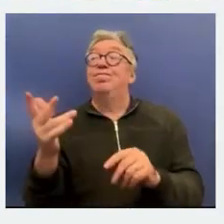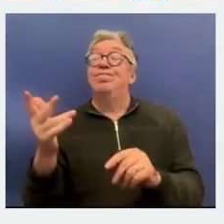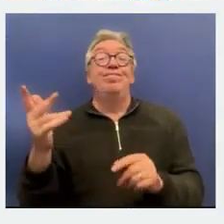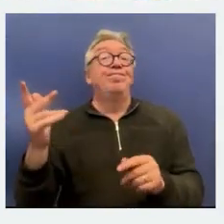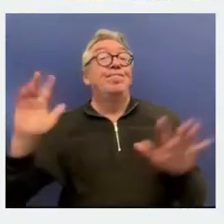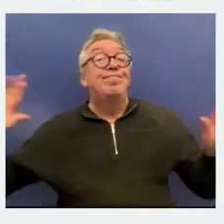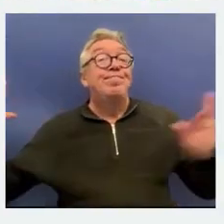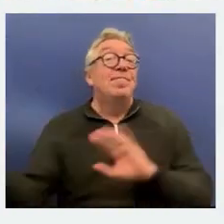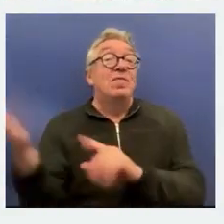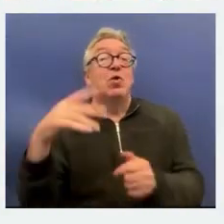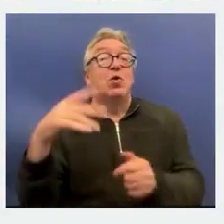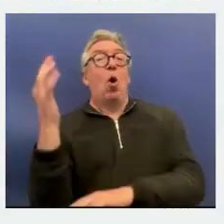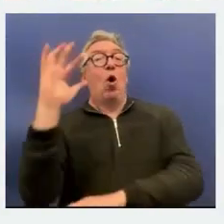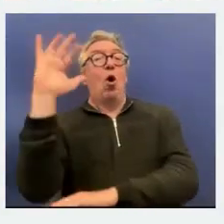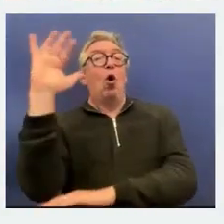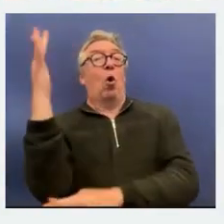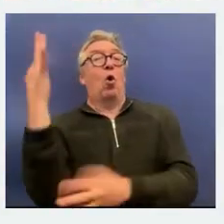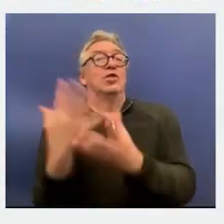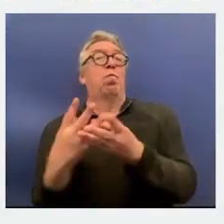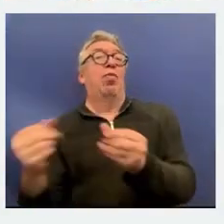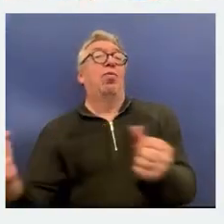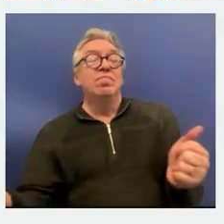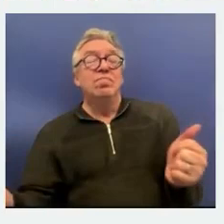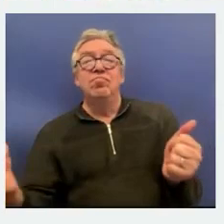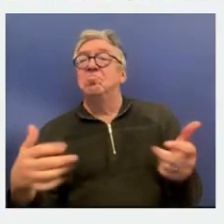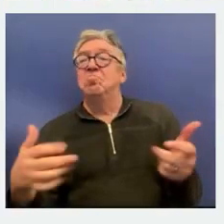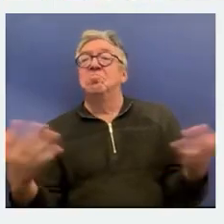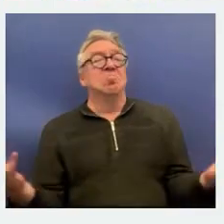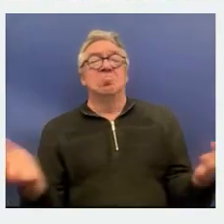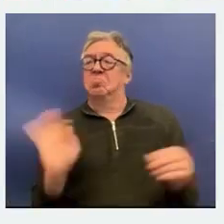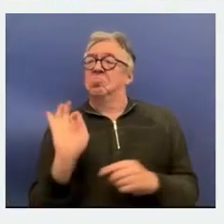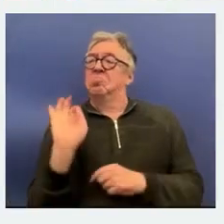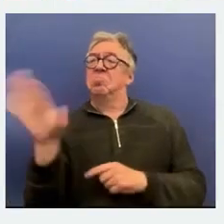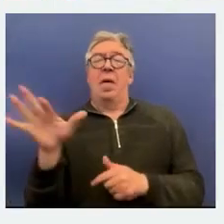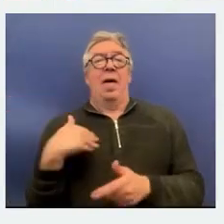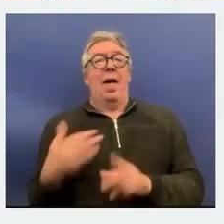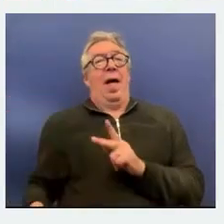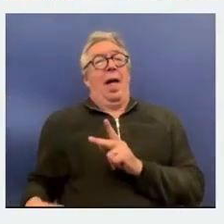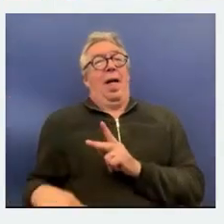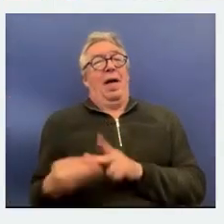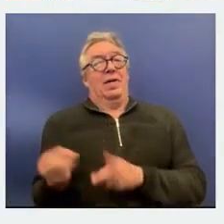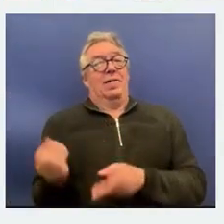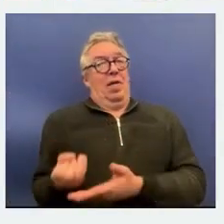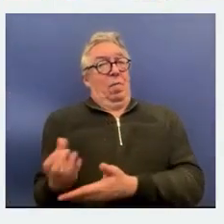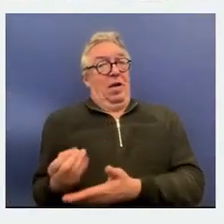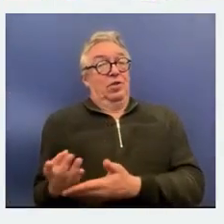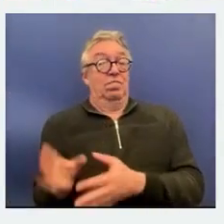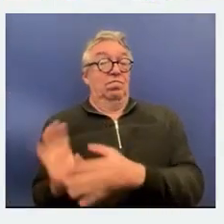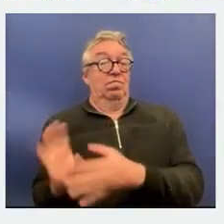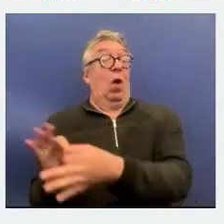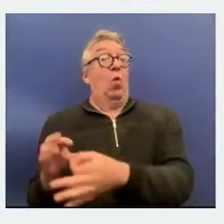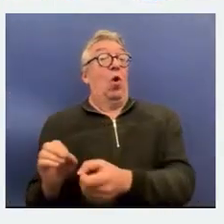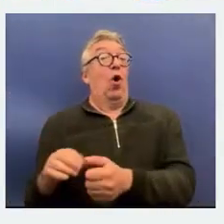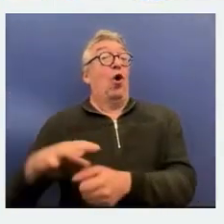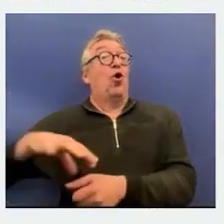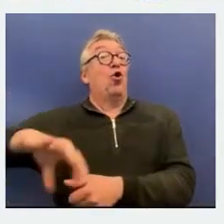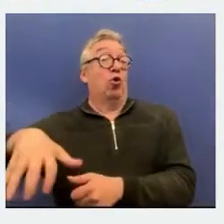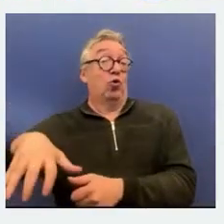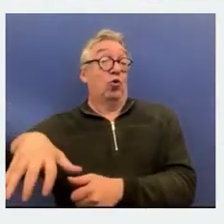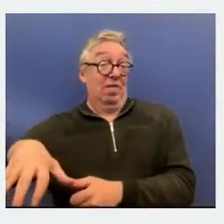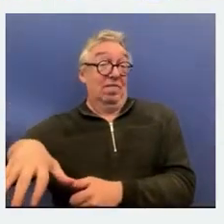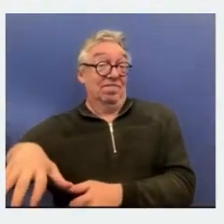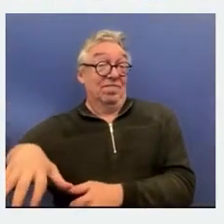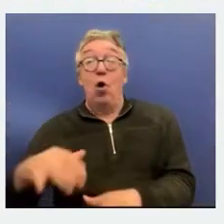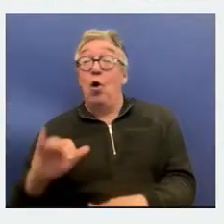whatever topic they're tackling. They get some additional information about the country because a good journalist will base an article on different